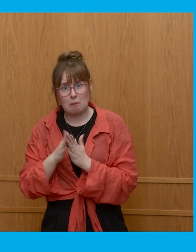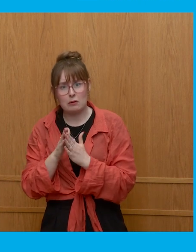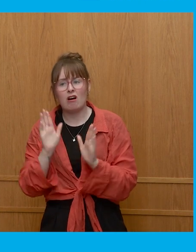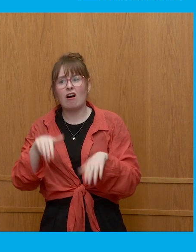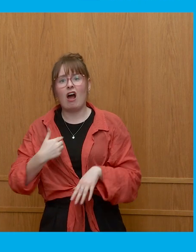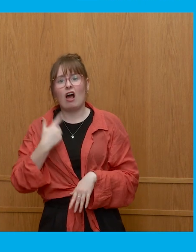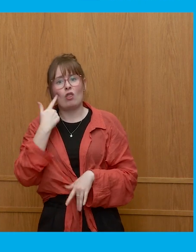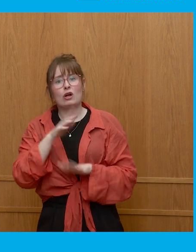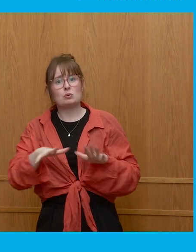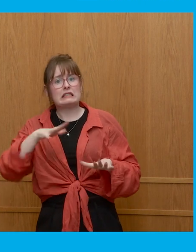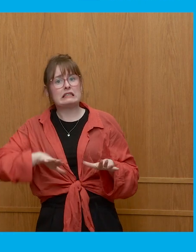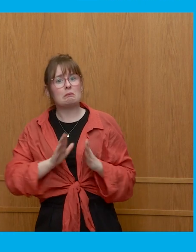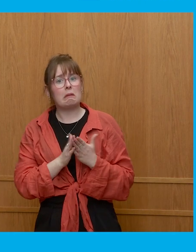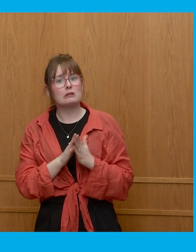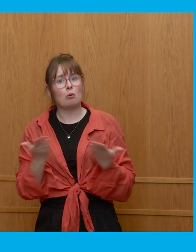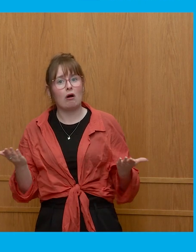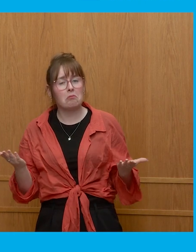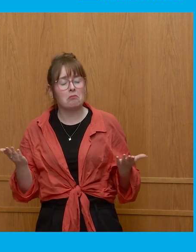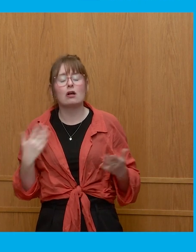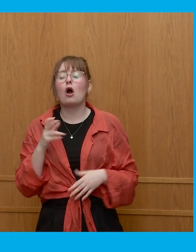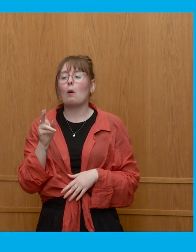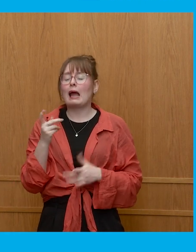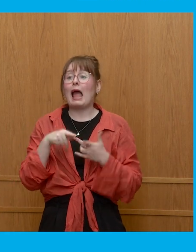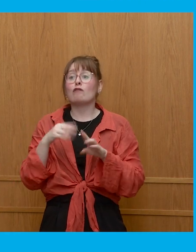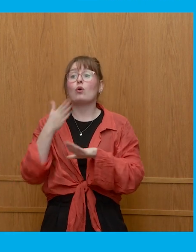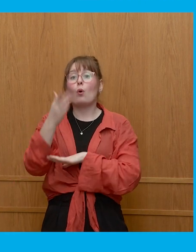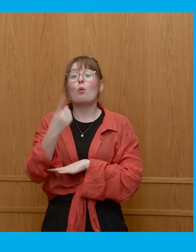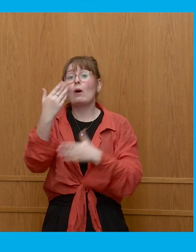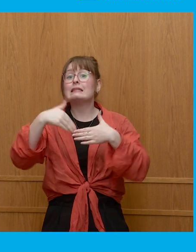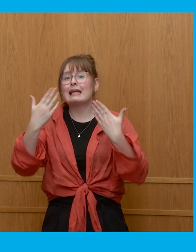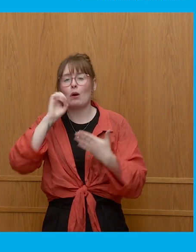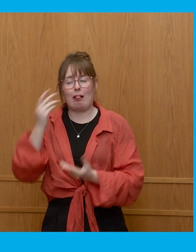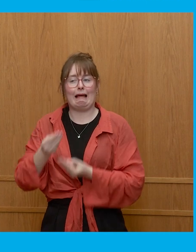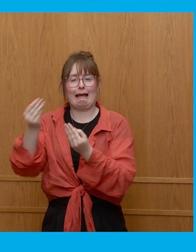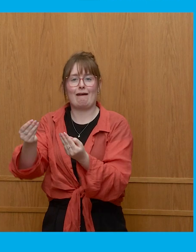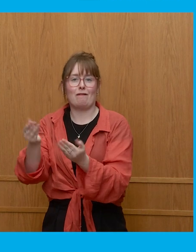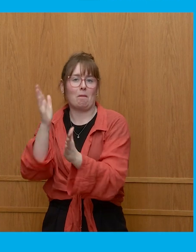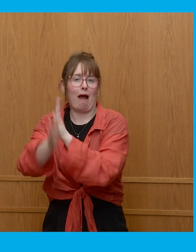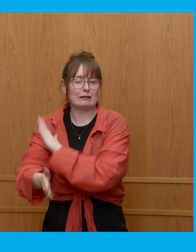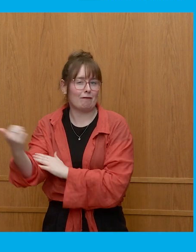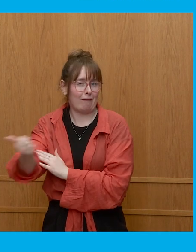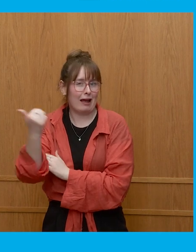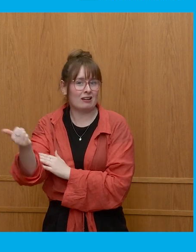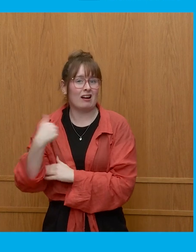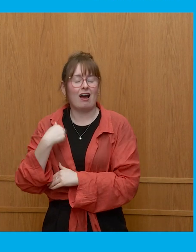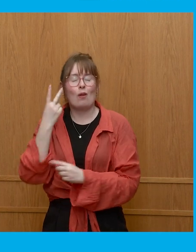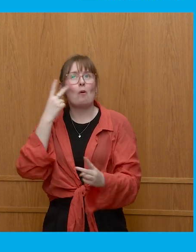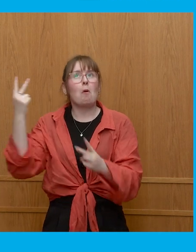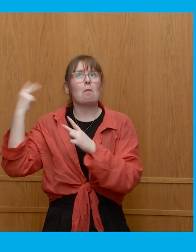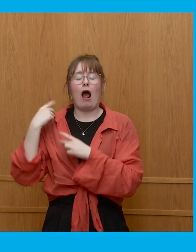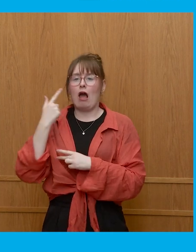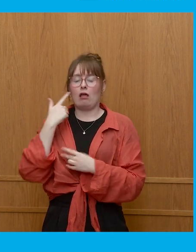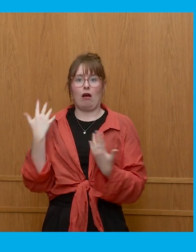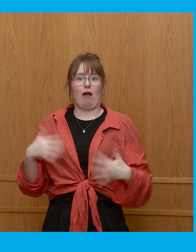thought I didn't need a passport." "Okay, if you are going for the day, I give you a pass." which is something that I look back, I think it was a